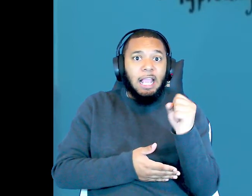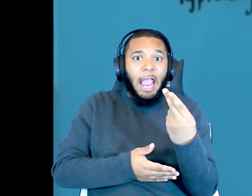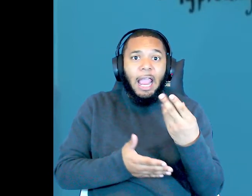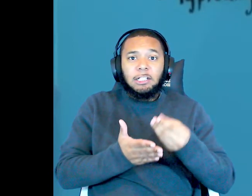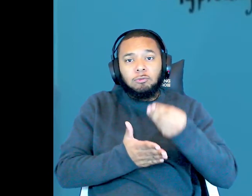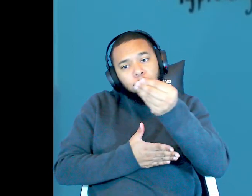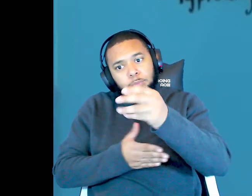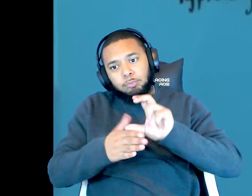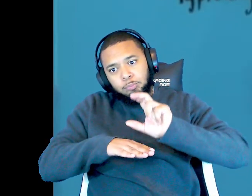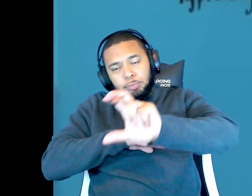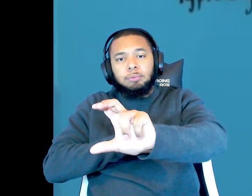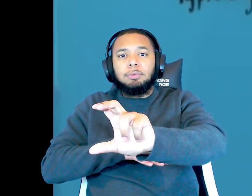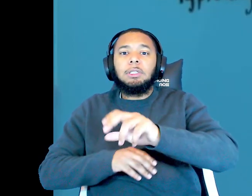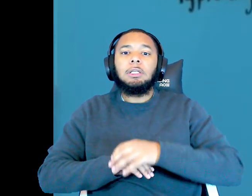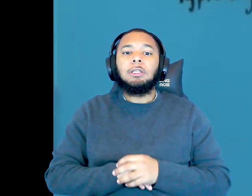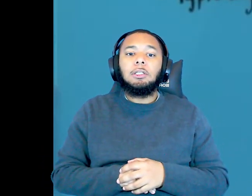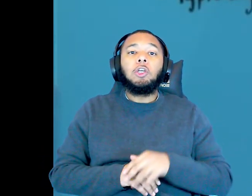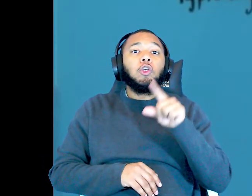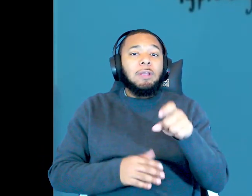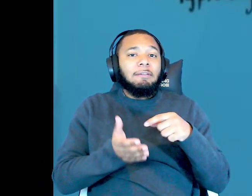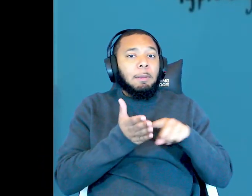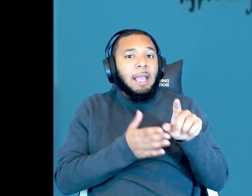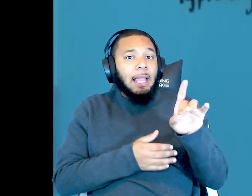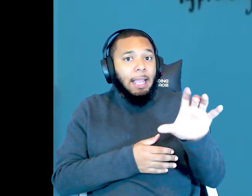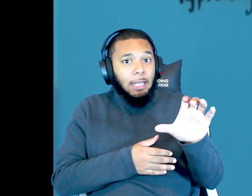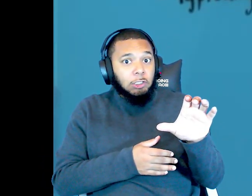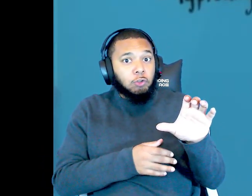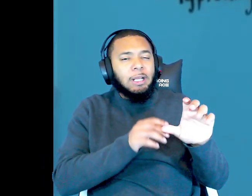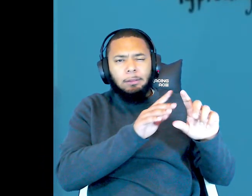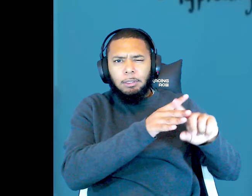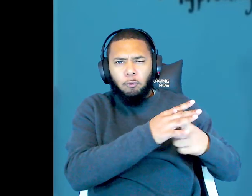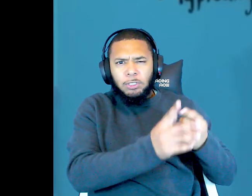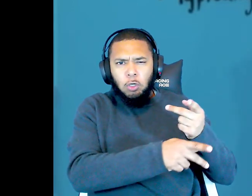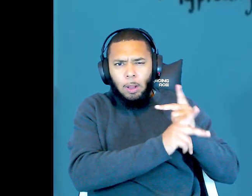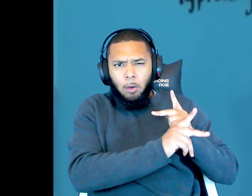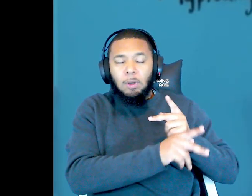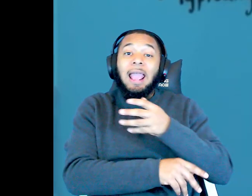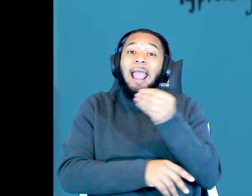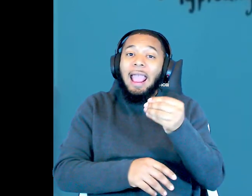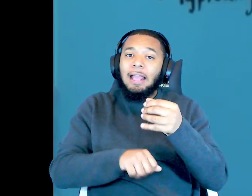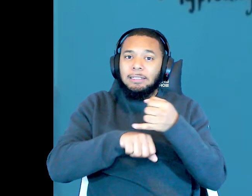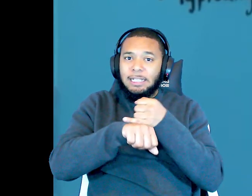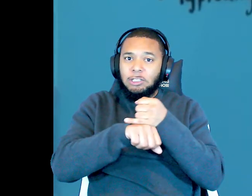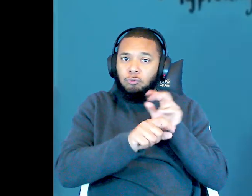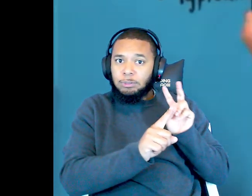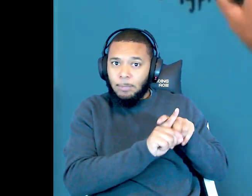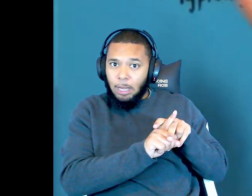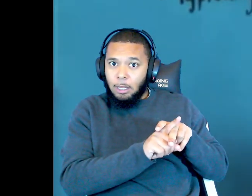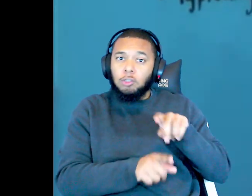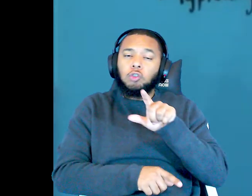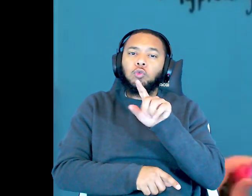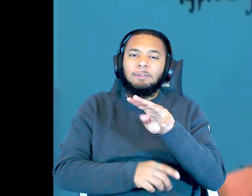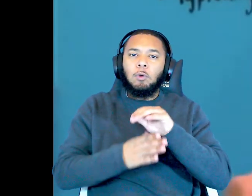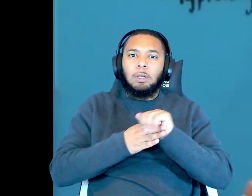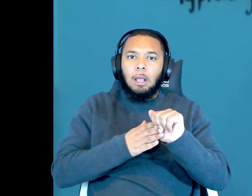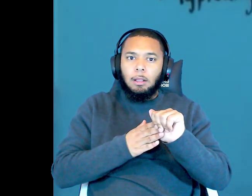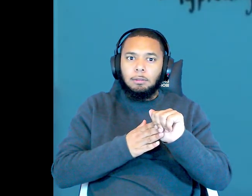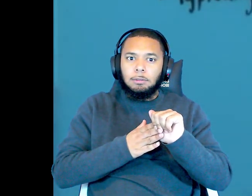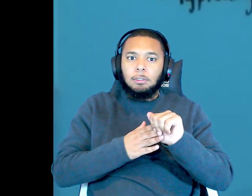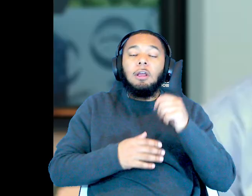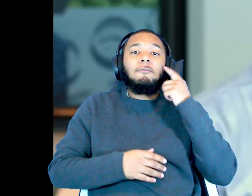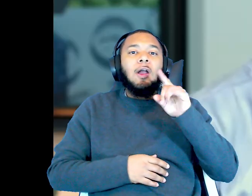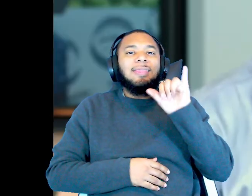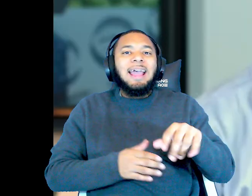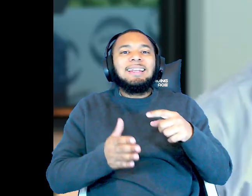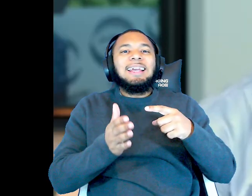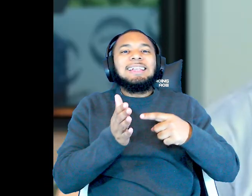$800 originally and the $24 in interest to make $824 as a single payment on this single payment